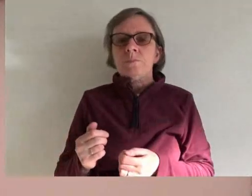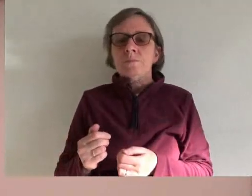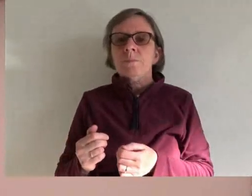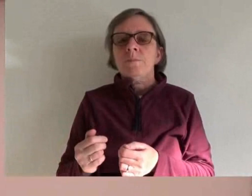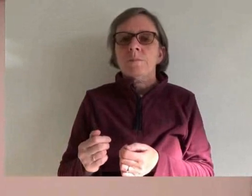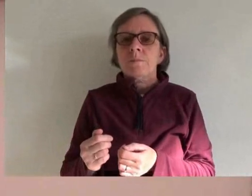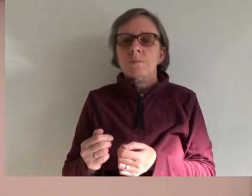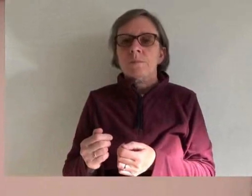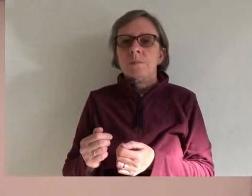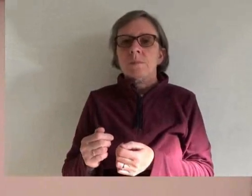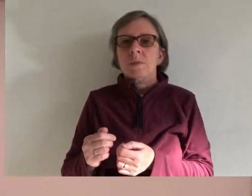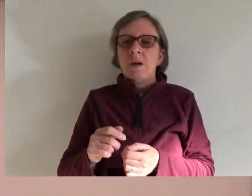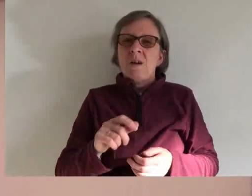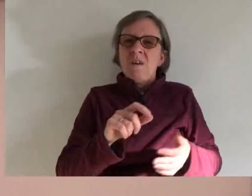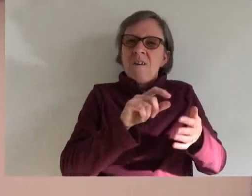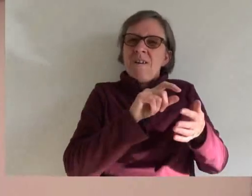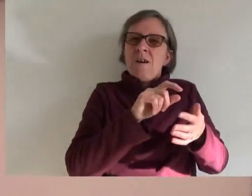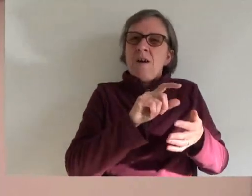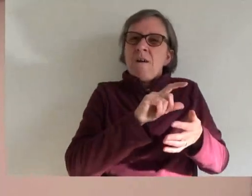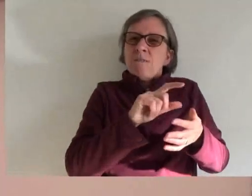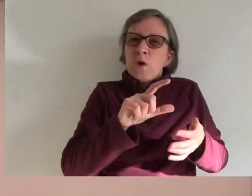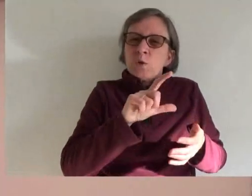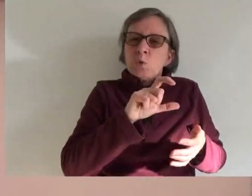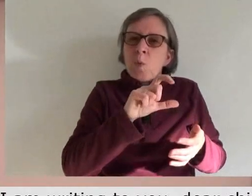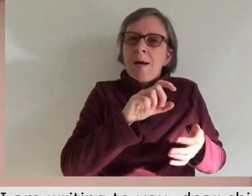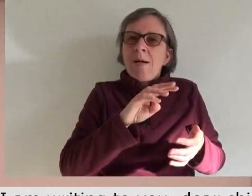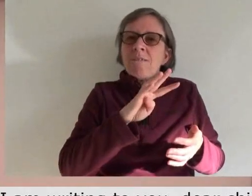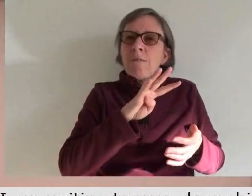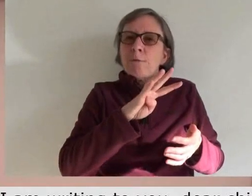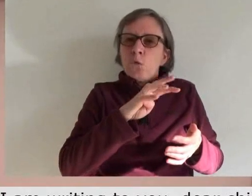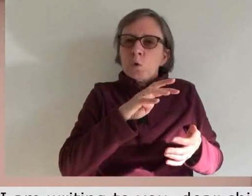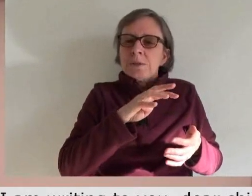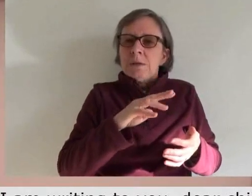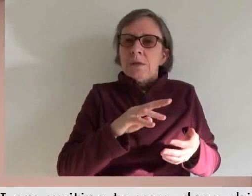And then as we go into verses 12 to 14, we get a